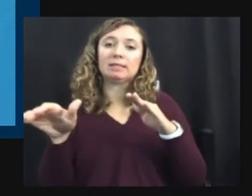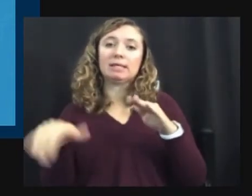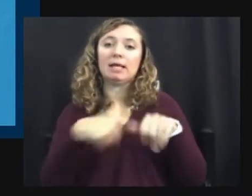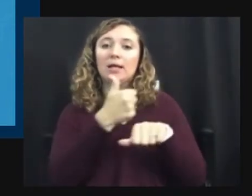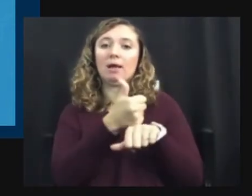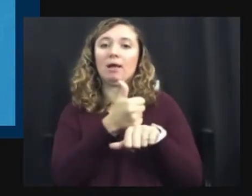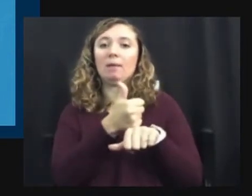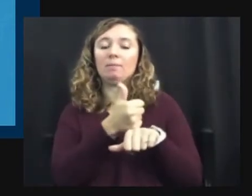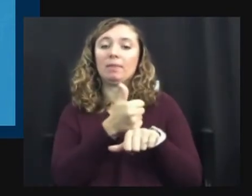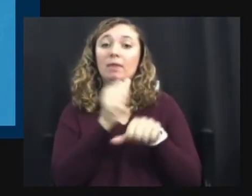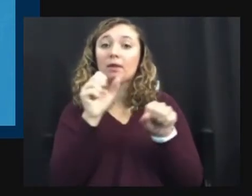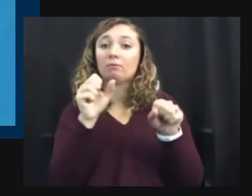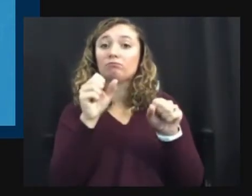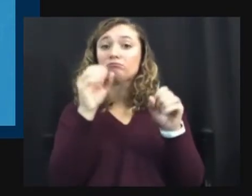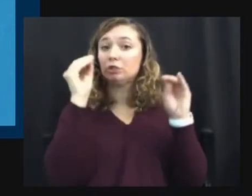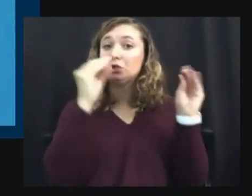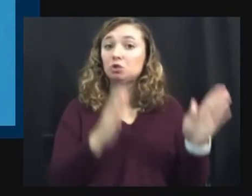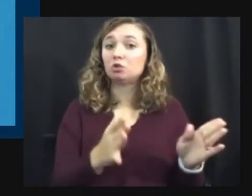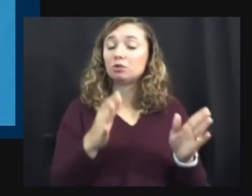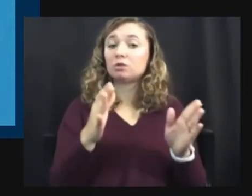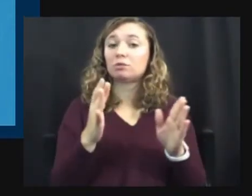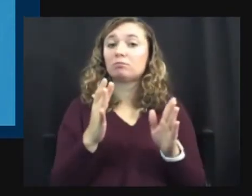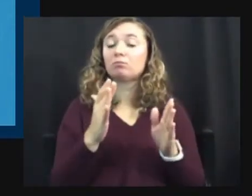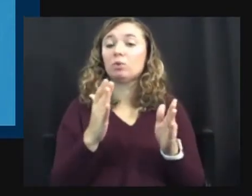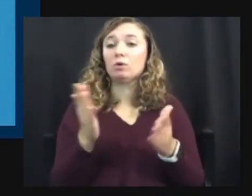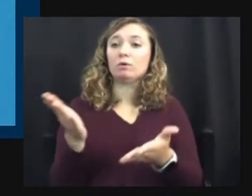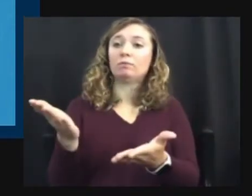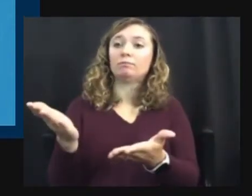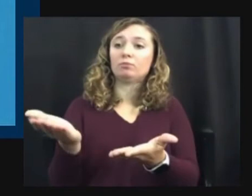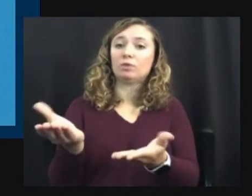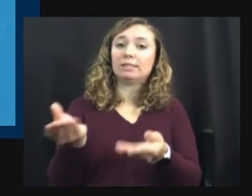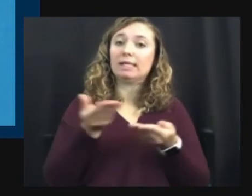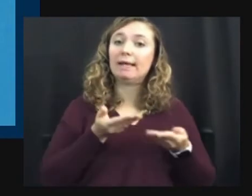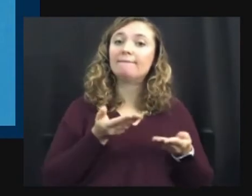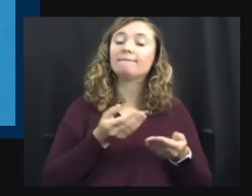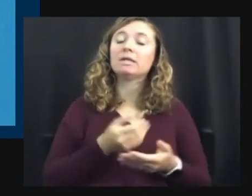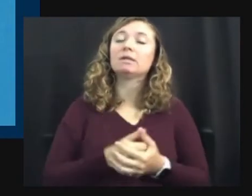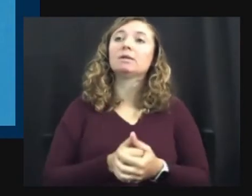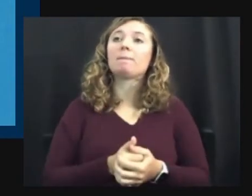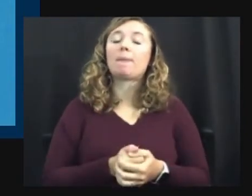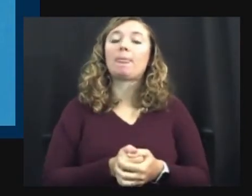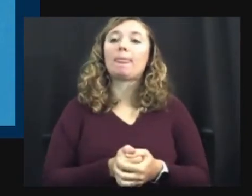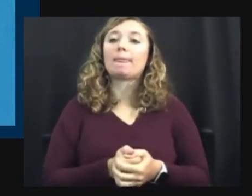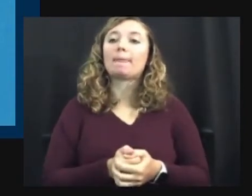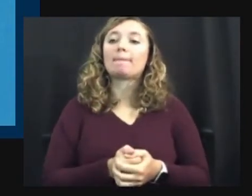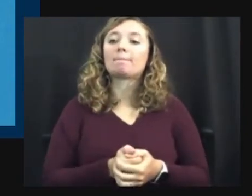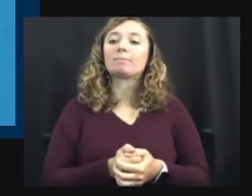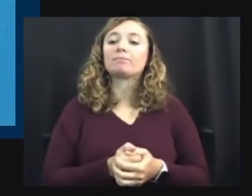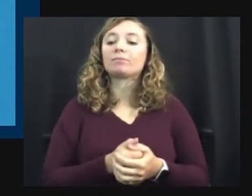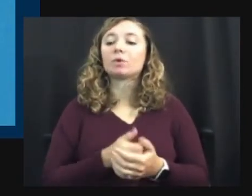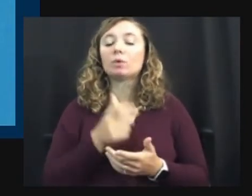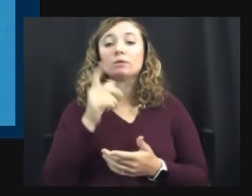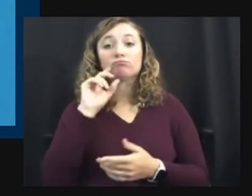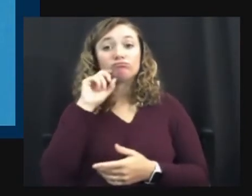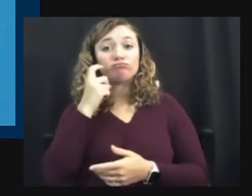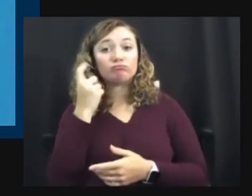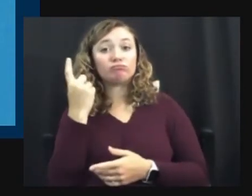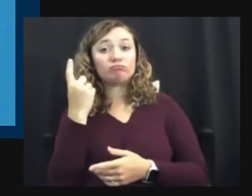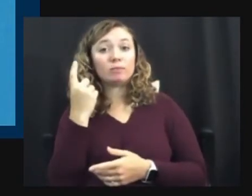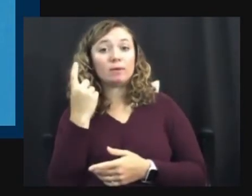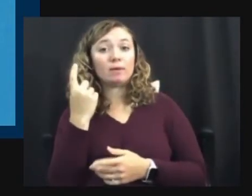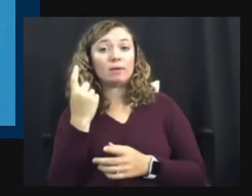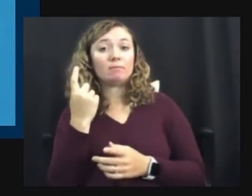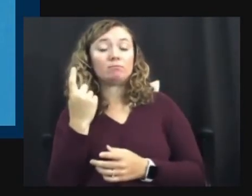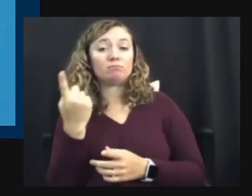or professors. And one of the cool things about that is that the letter that you get from the disability